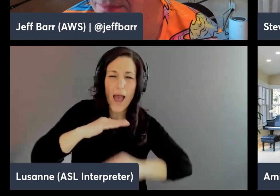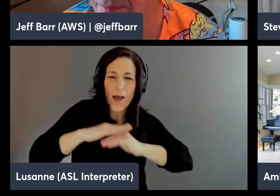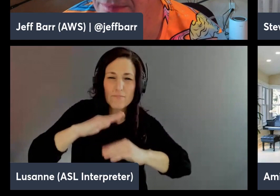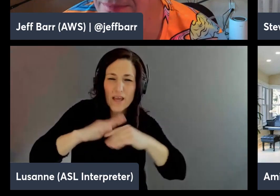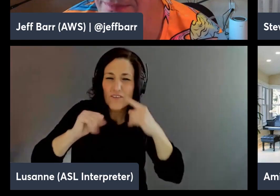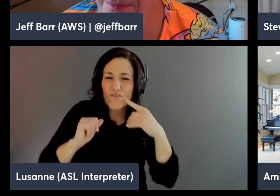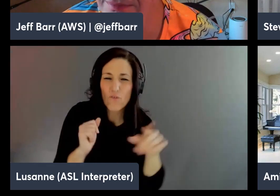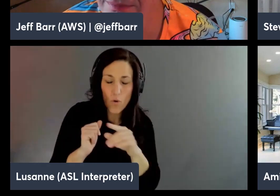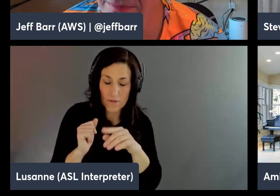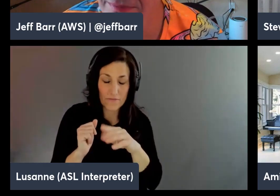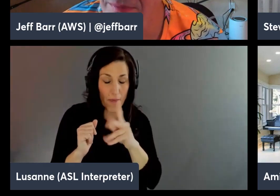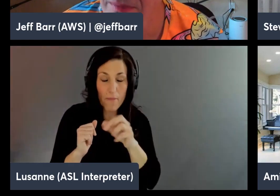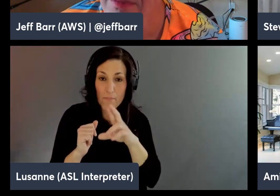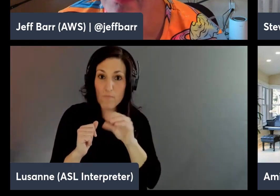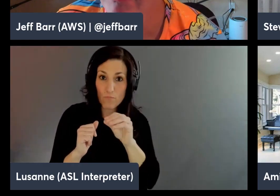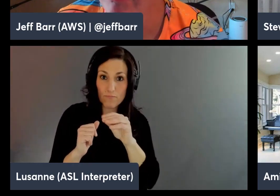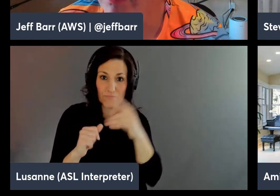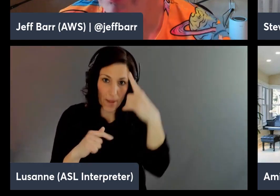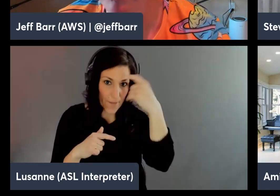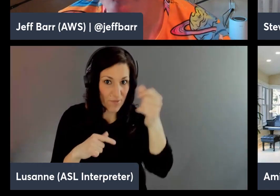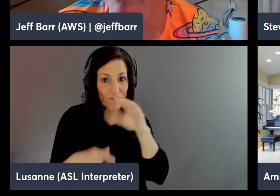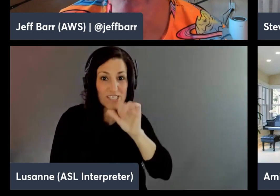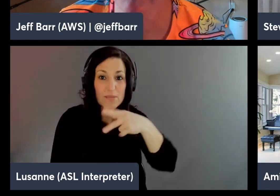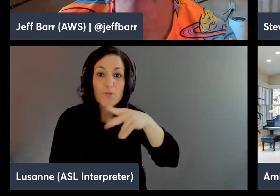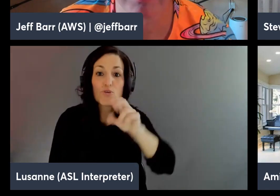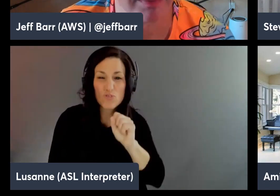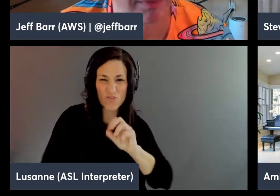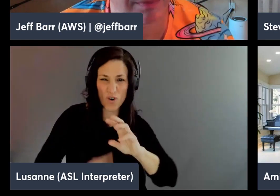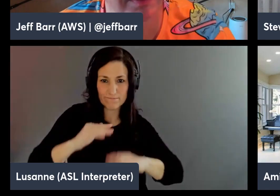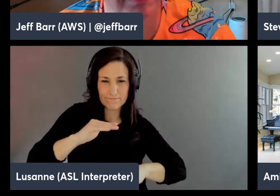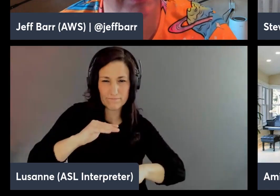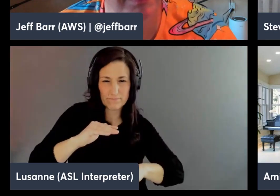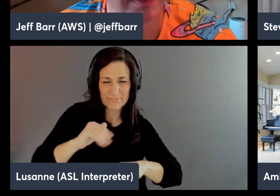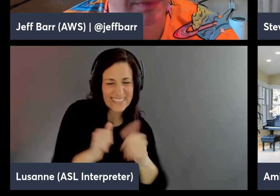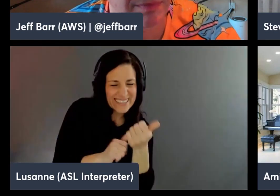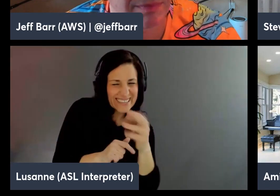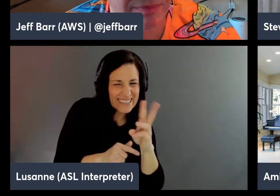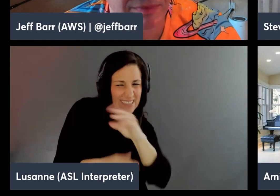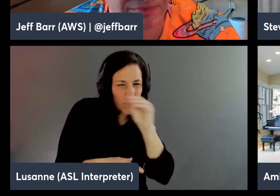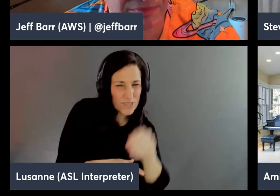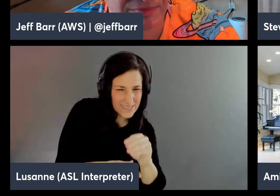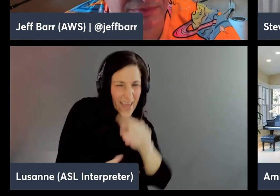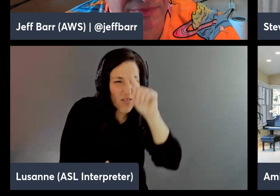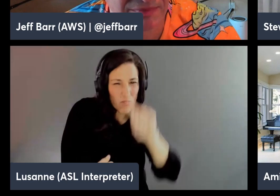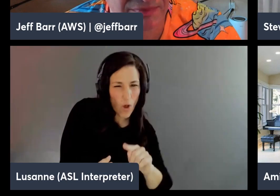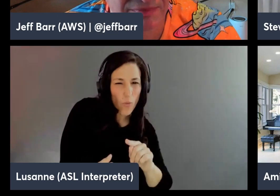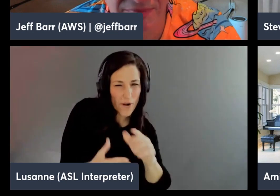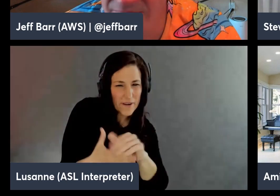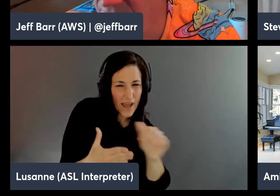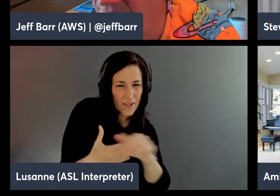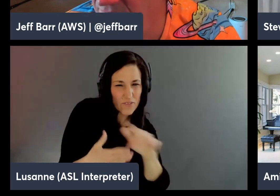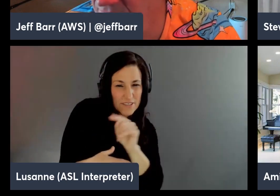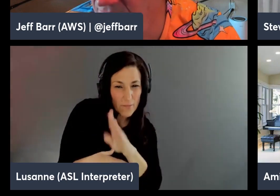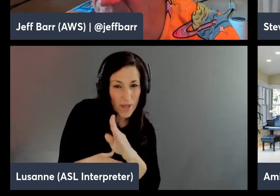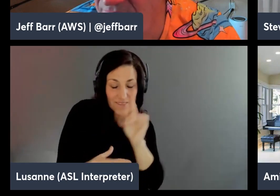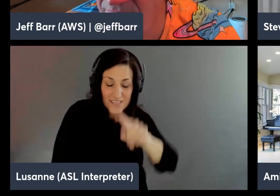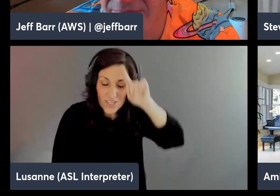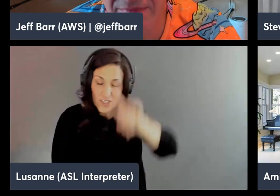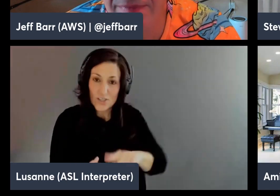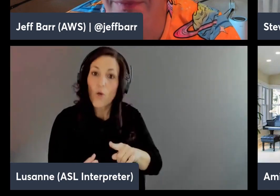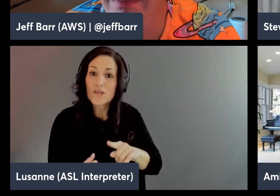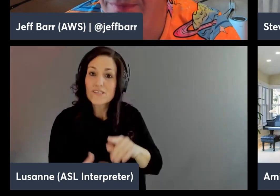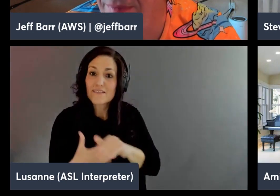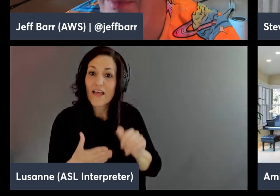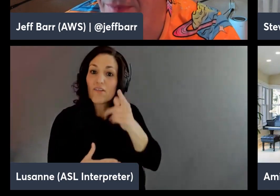memory per vCPU. And again, 15% lower dollar per terabyte. So IS4GN is the lowest dollar per terabyte